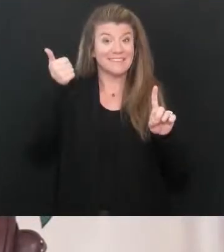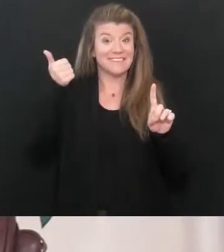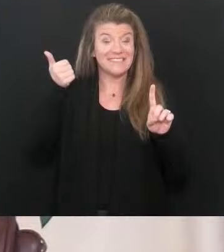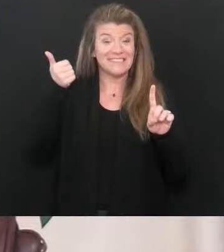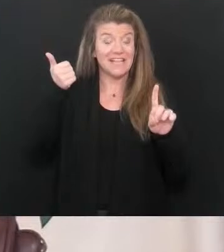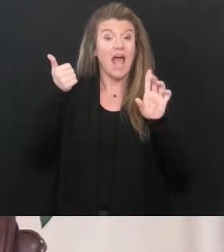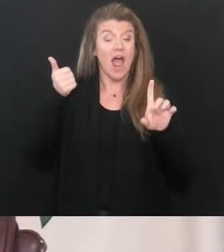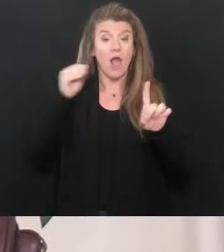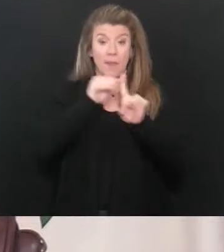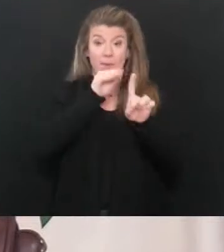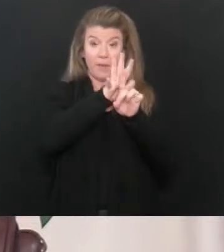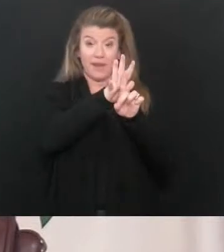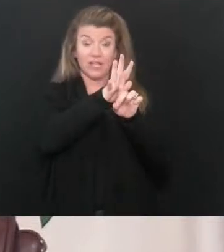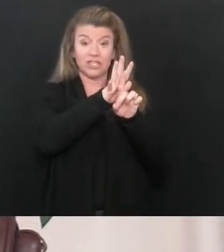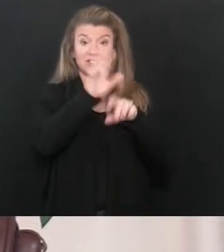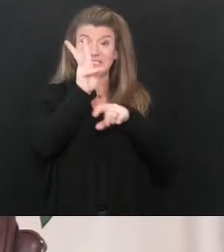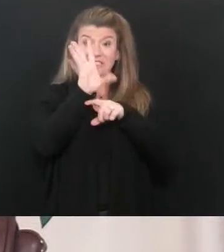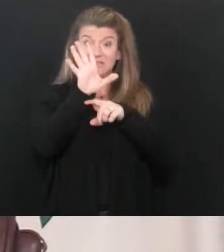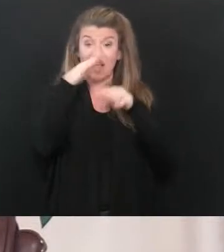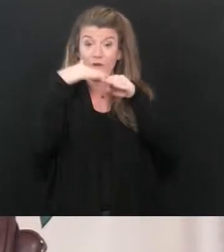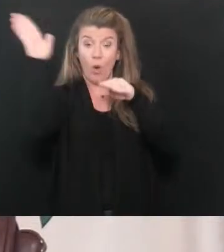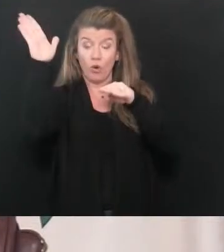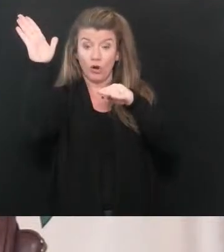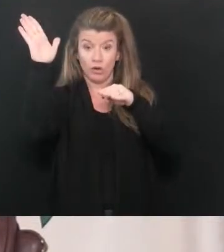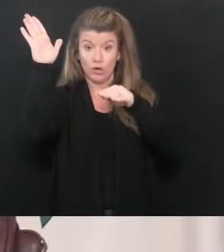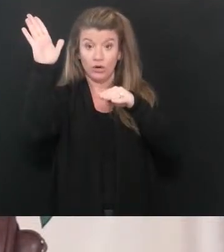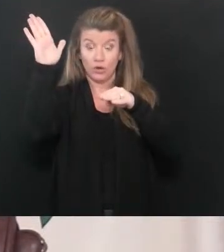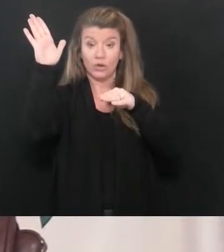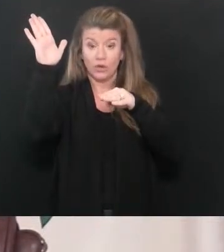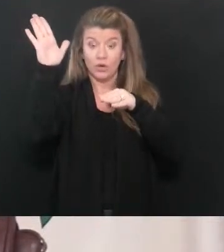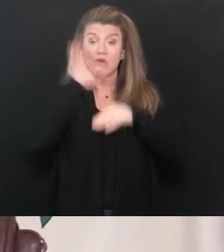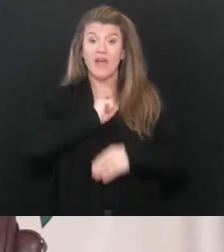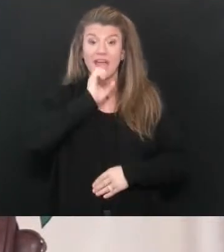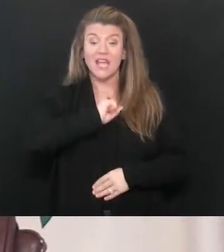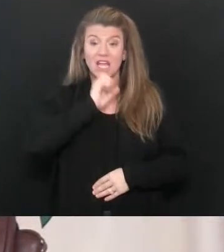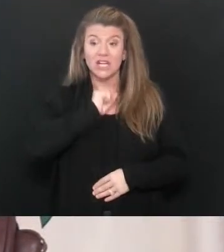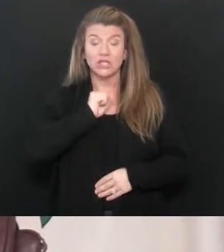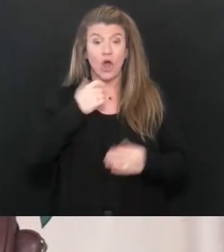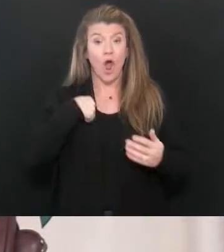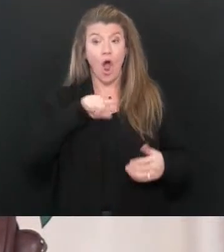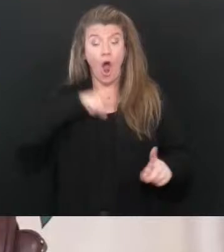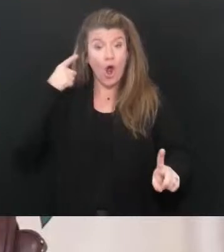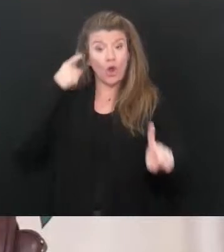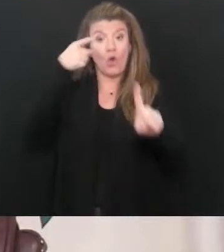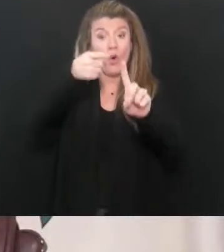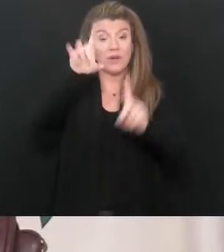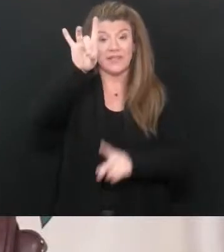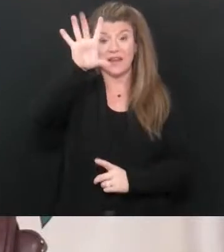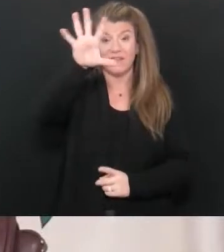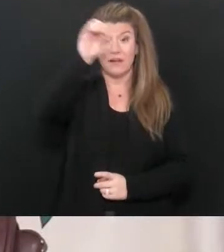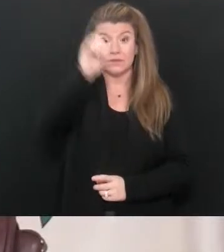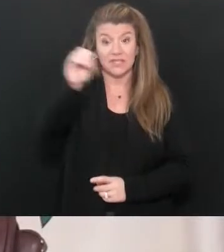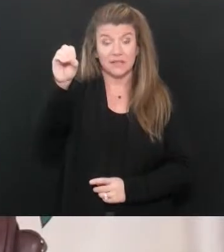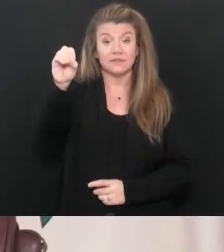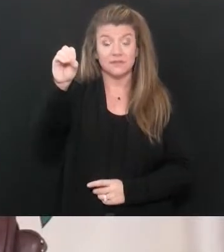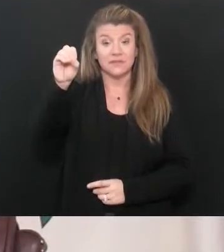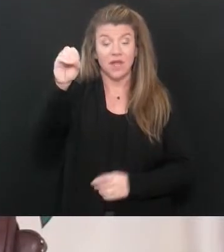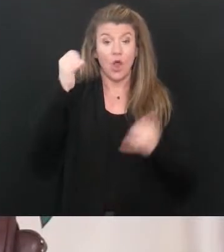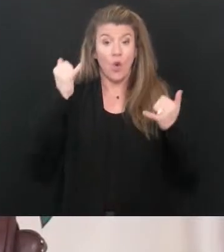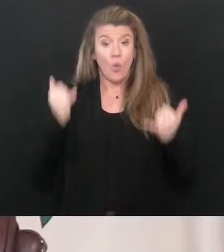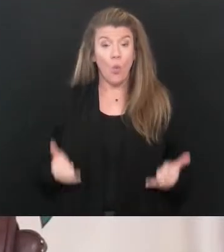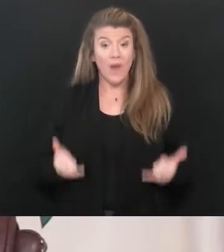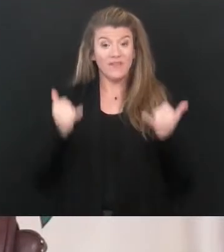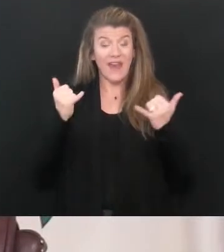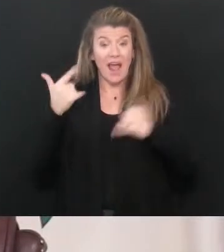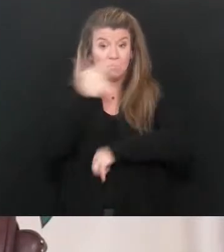For the population 65 years of age and older, we're striving to get to 85%. You know, we have now